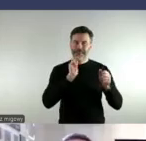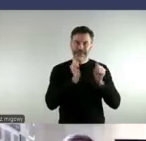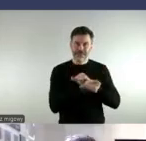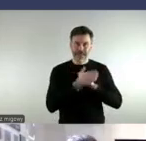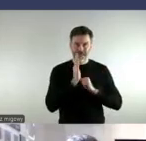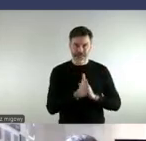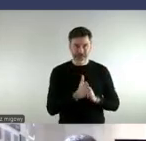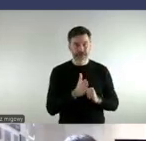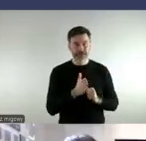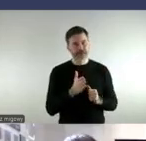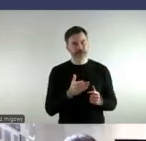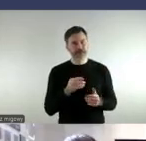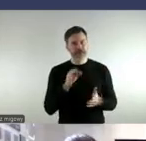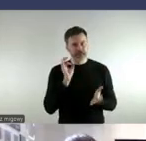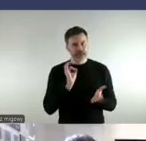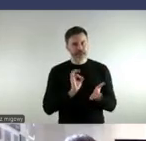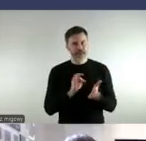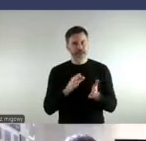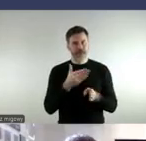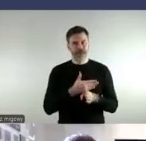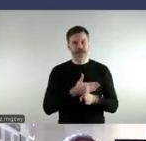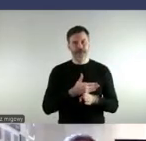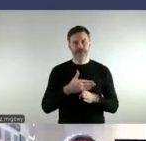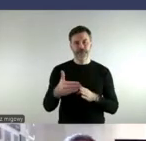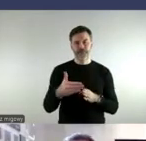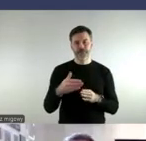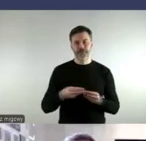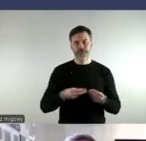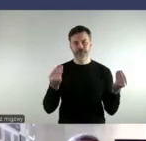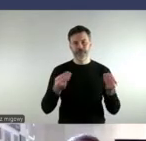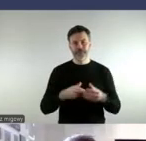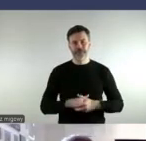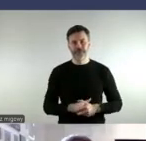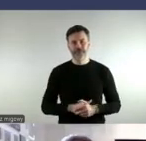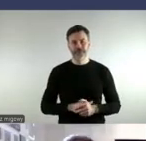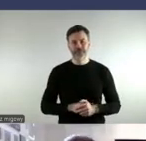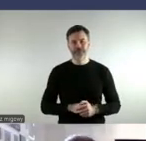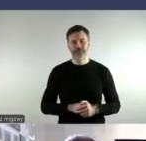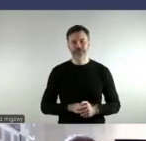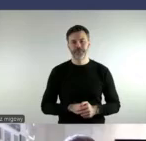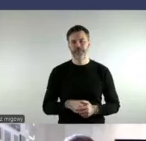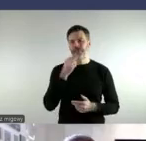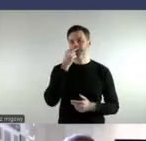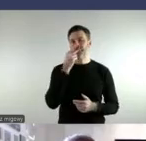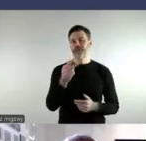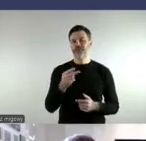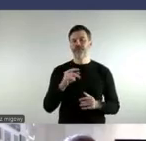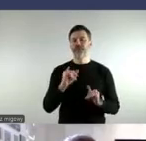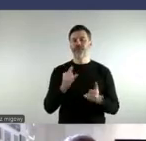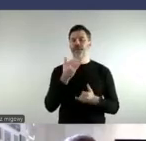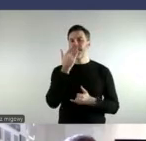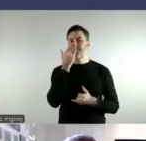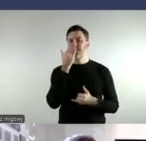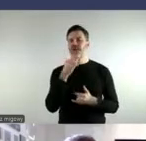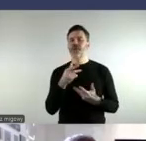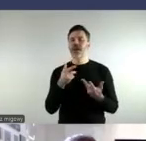possibilities here, but also there are new threats, new worries, but it's still in the